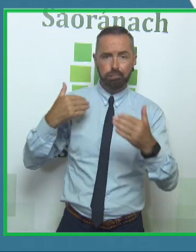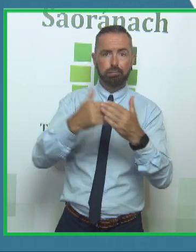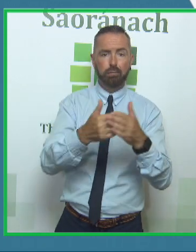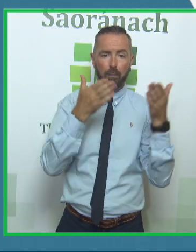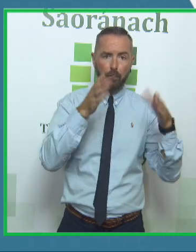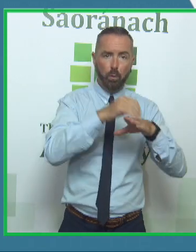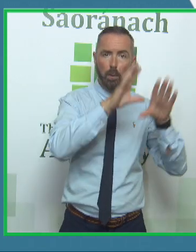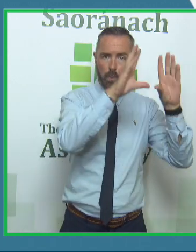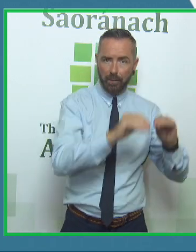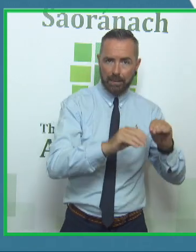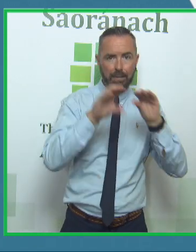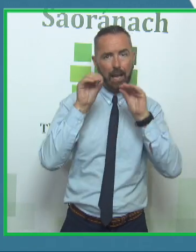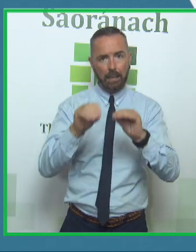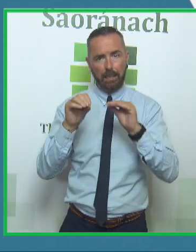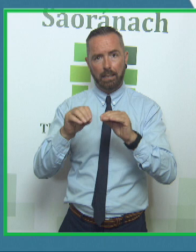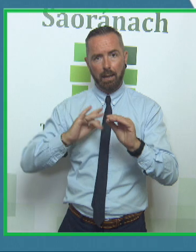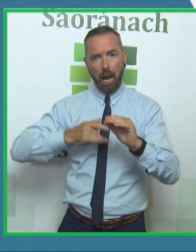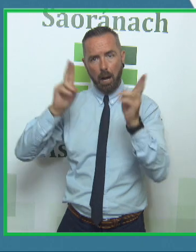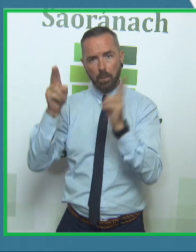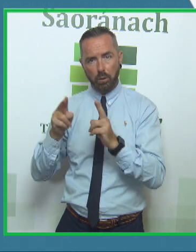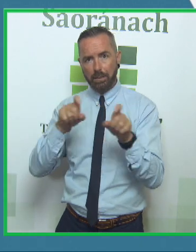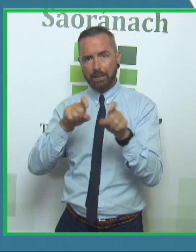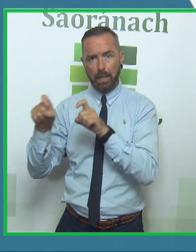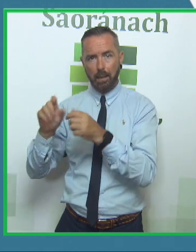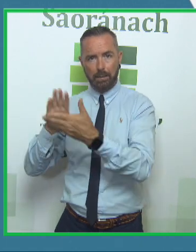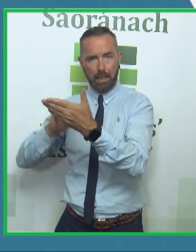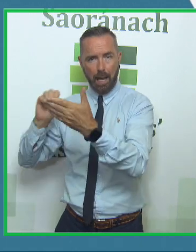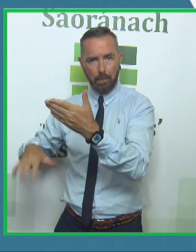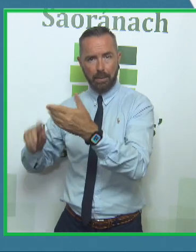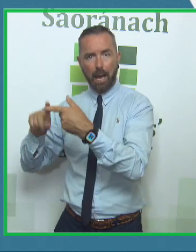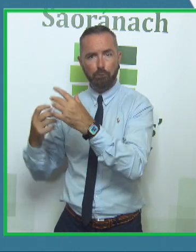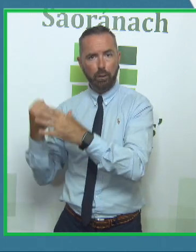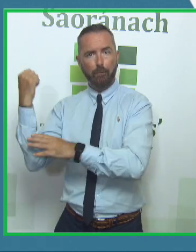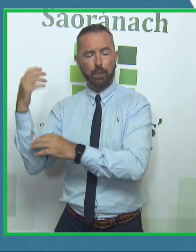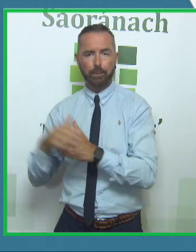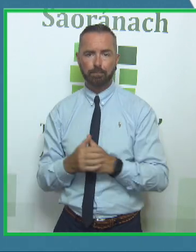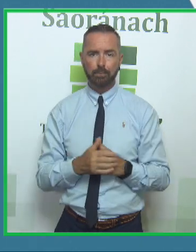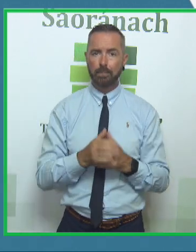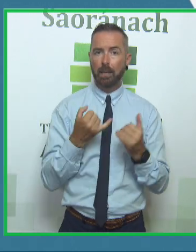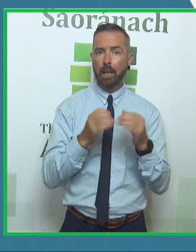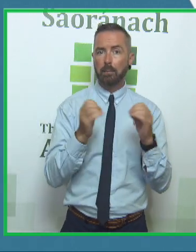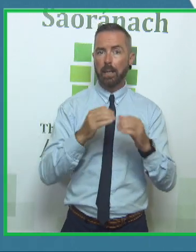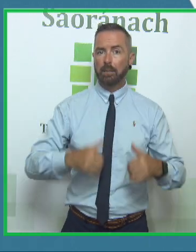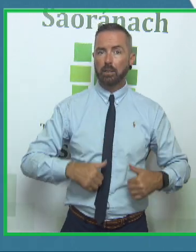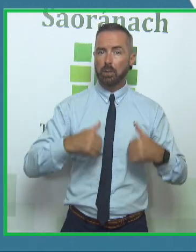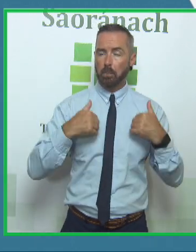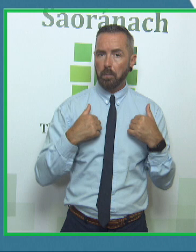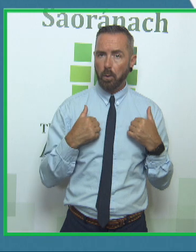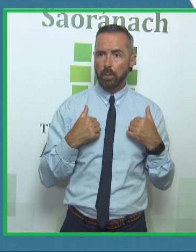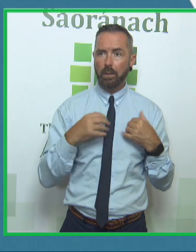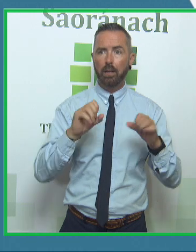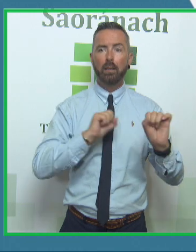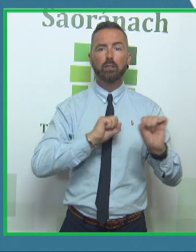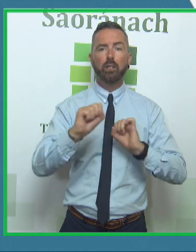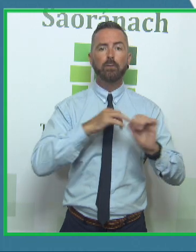prevention, education, harm reduction, stabilisation, abstinence or recovery. And as was also mentioned this morning, it's a service